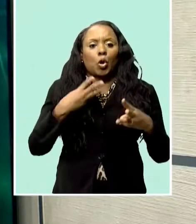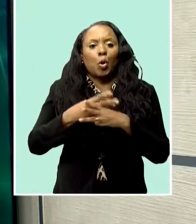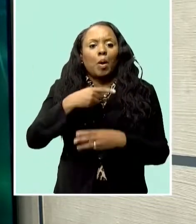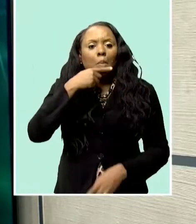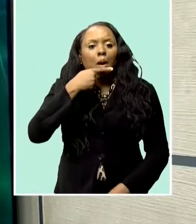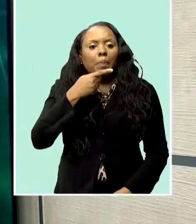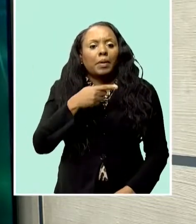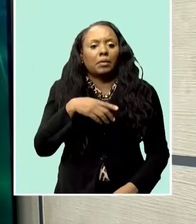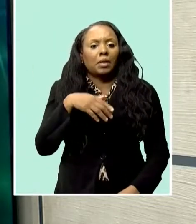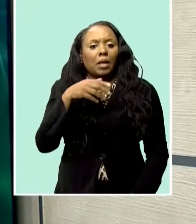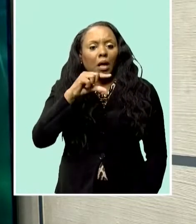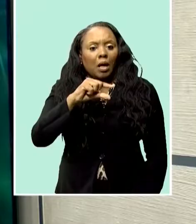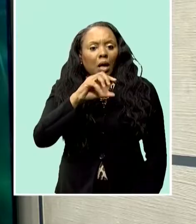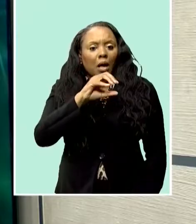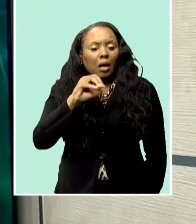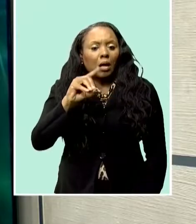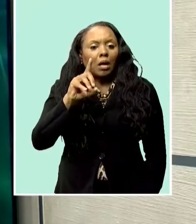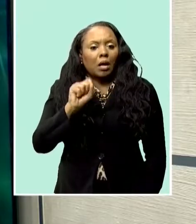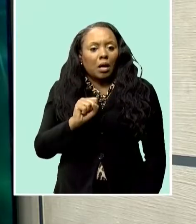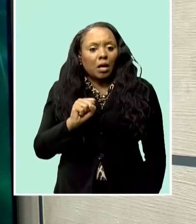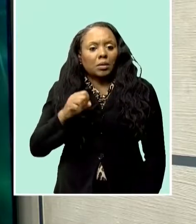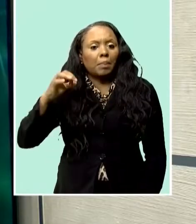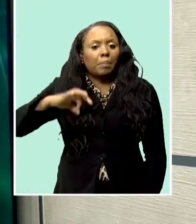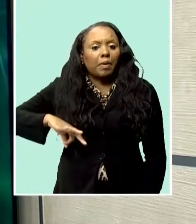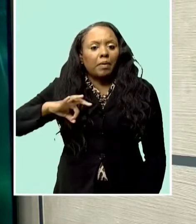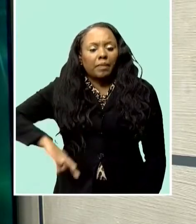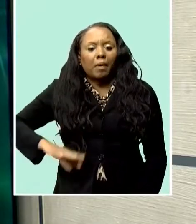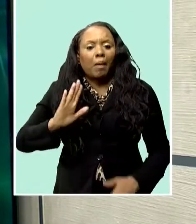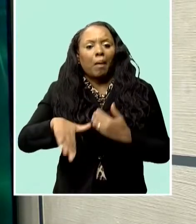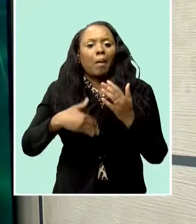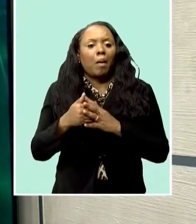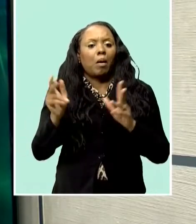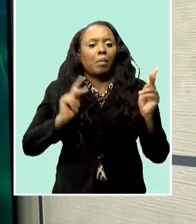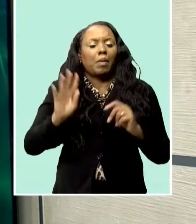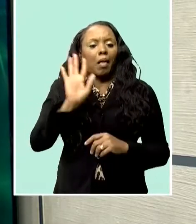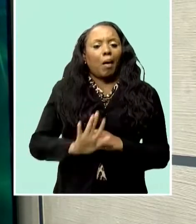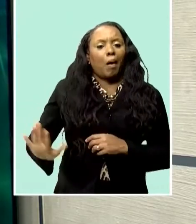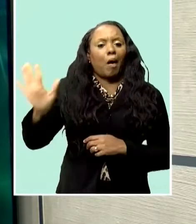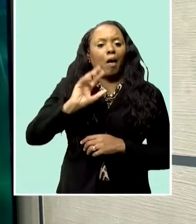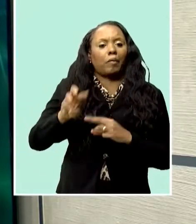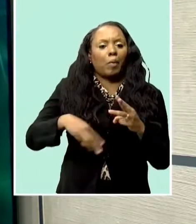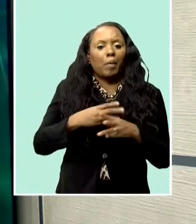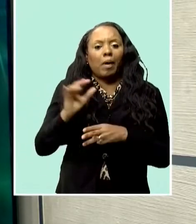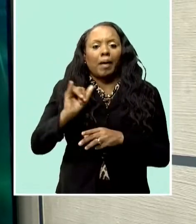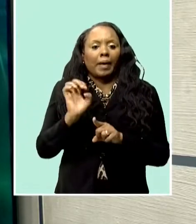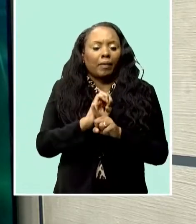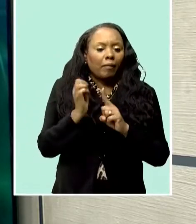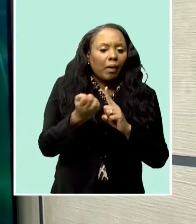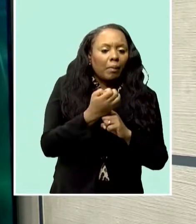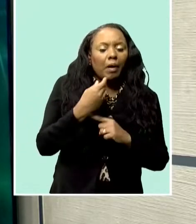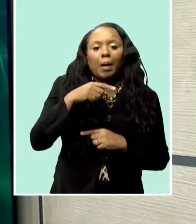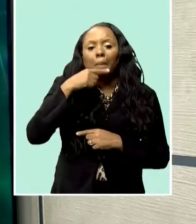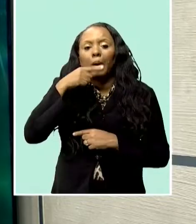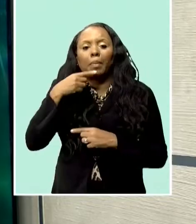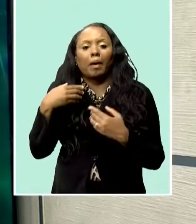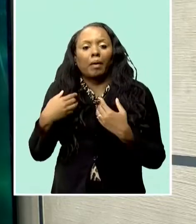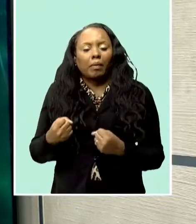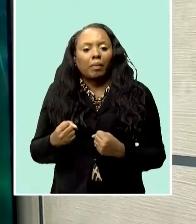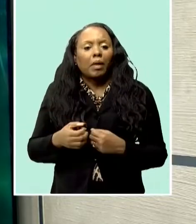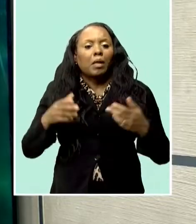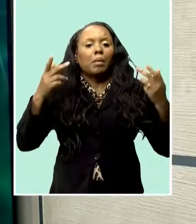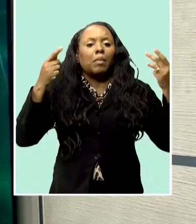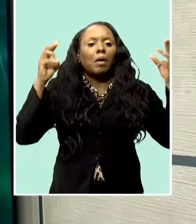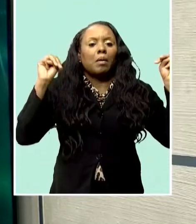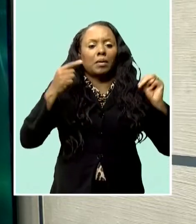all citizens of the world and include things such as the environment and public health. In making the call, Prime Minister Motley noted that we live